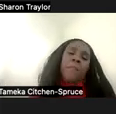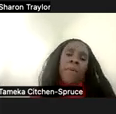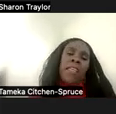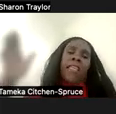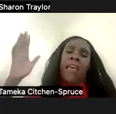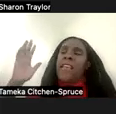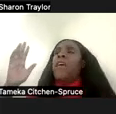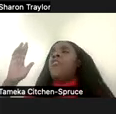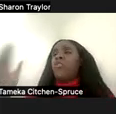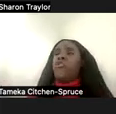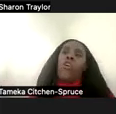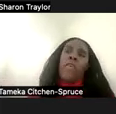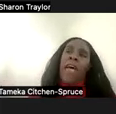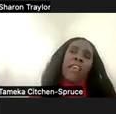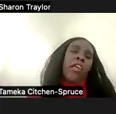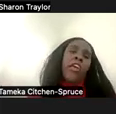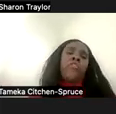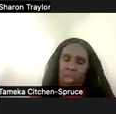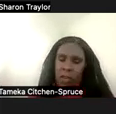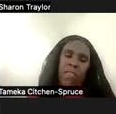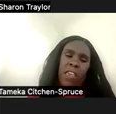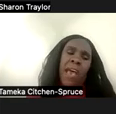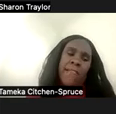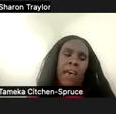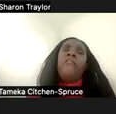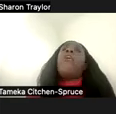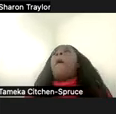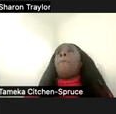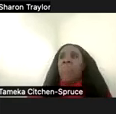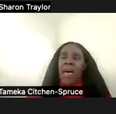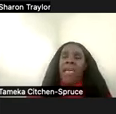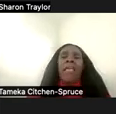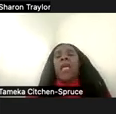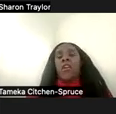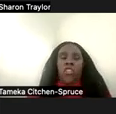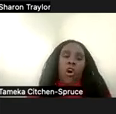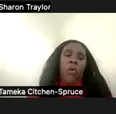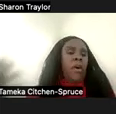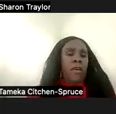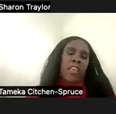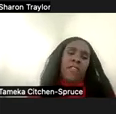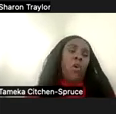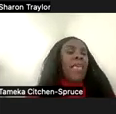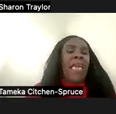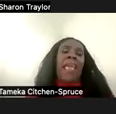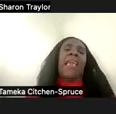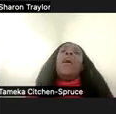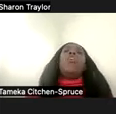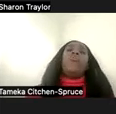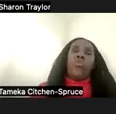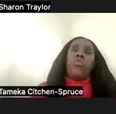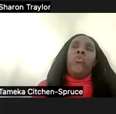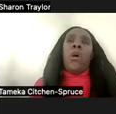be independent. I need to show that I can do everything myself. But, you know, it's